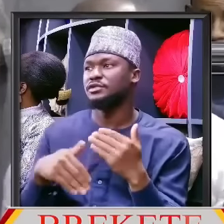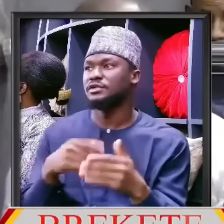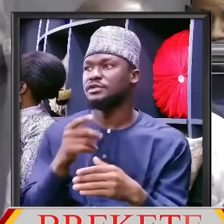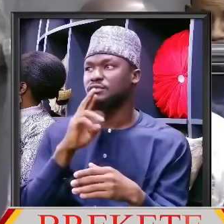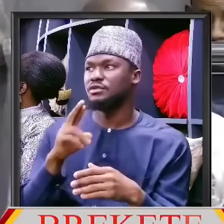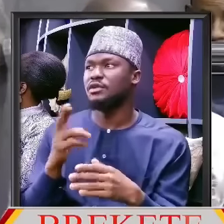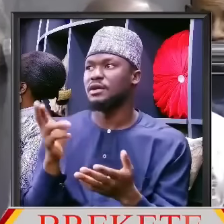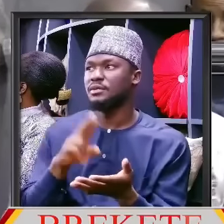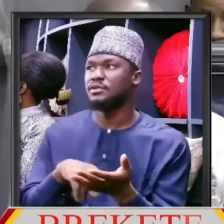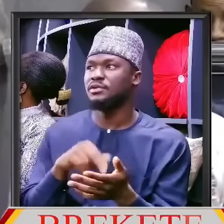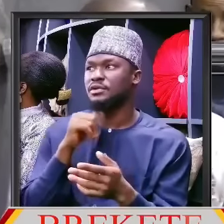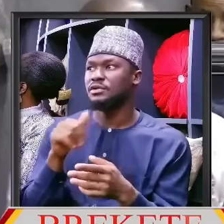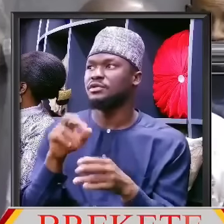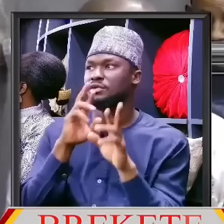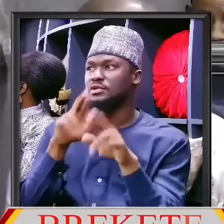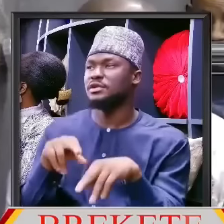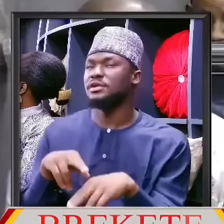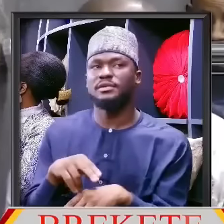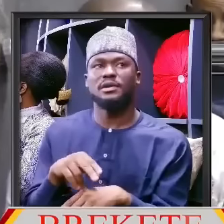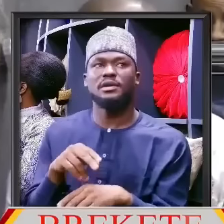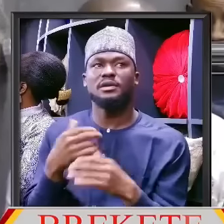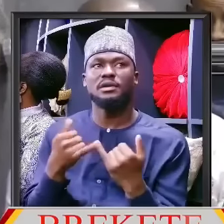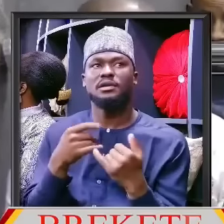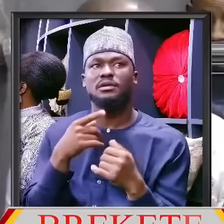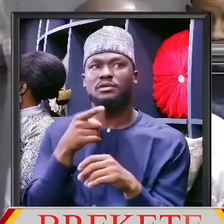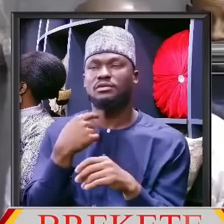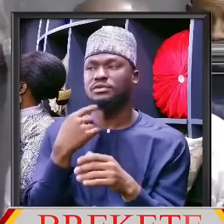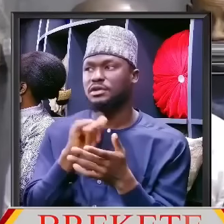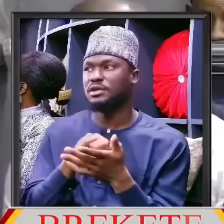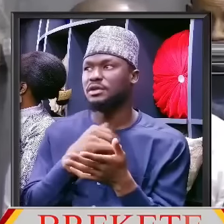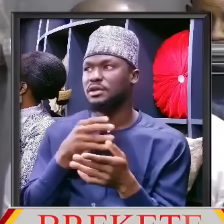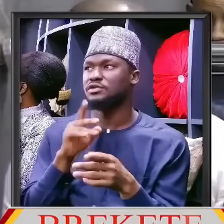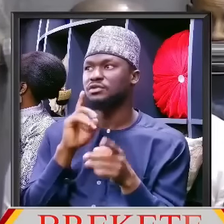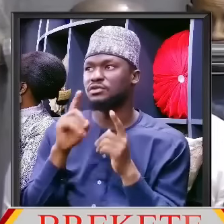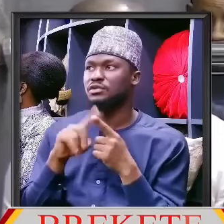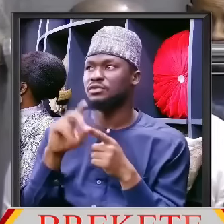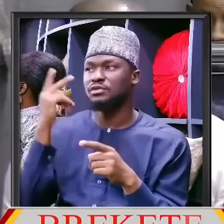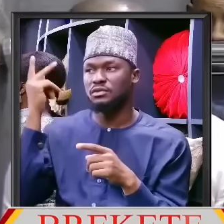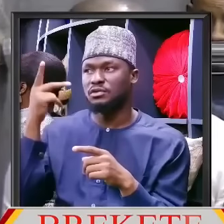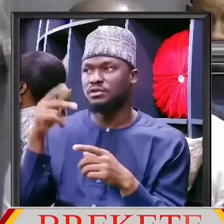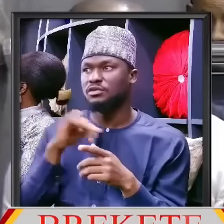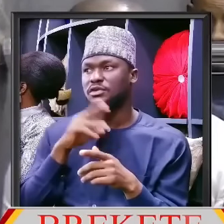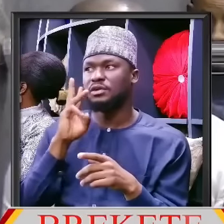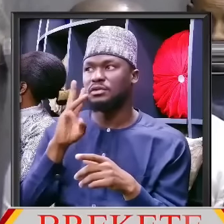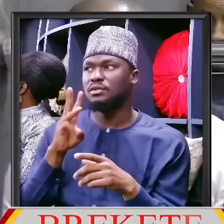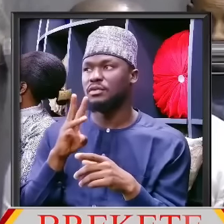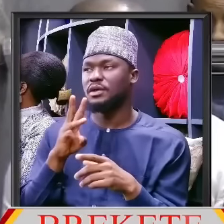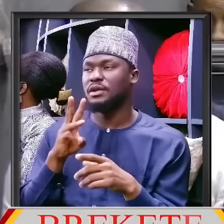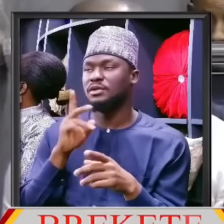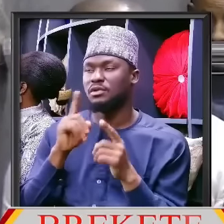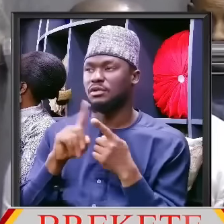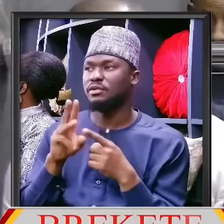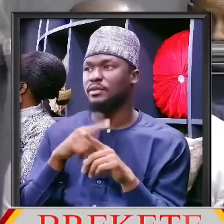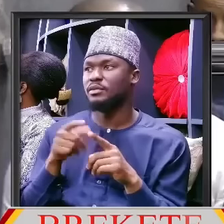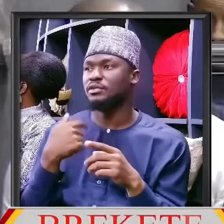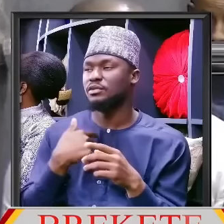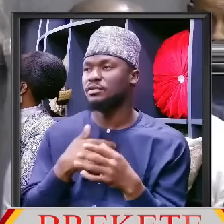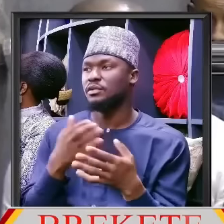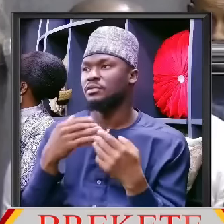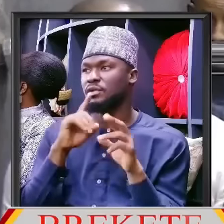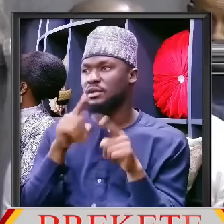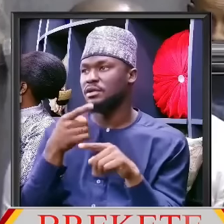you the report, so no be answer. But as if you say you won't make I talk to provost, I go talk to provost, but we won't answer to this. Because